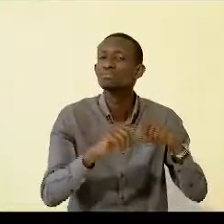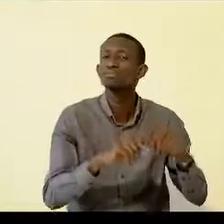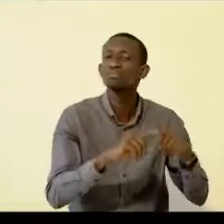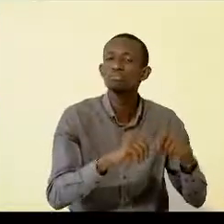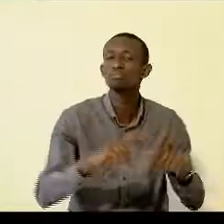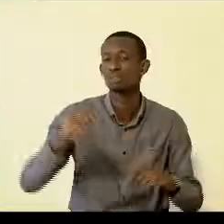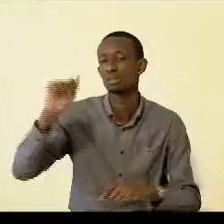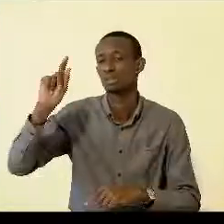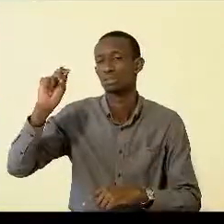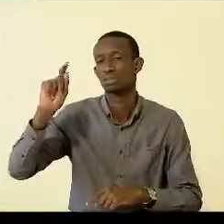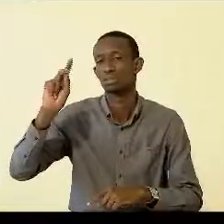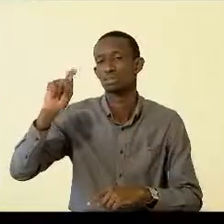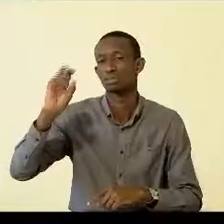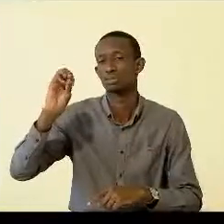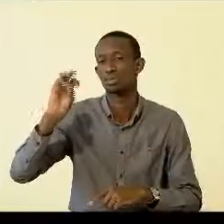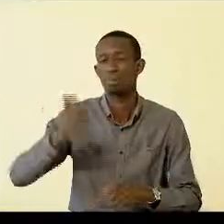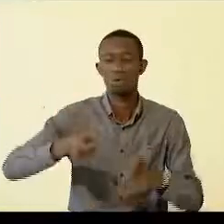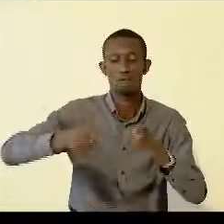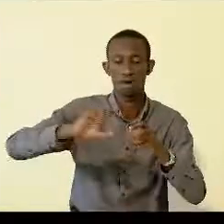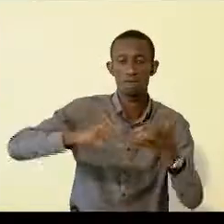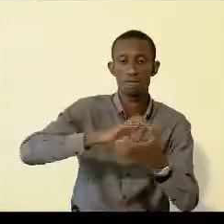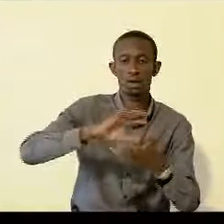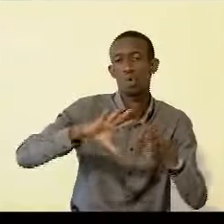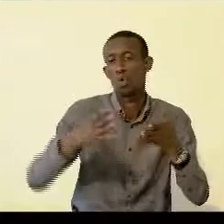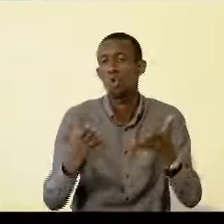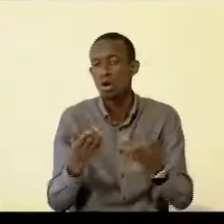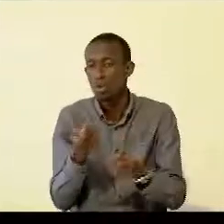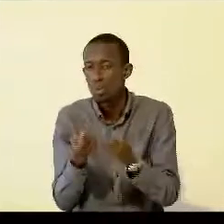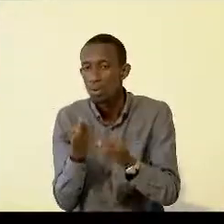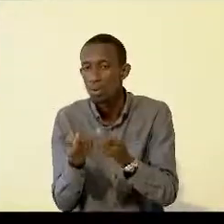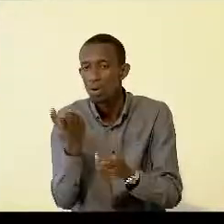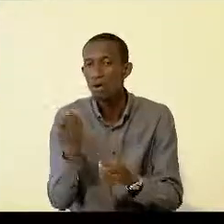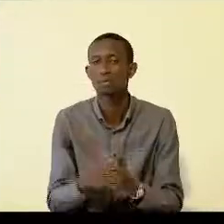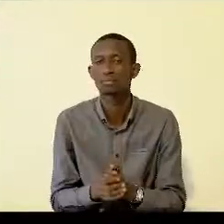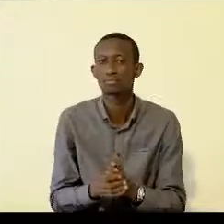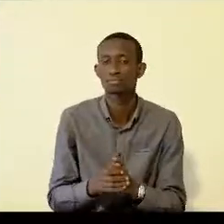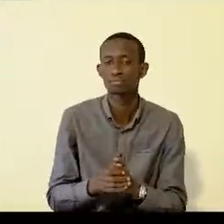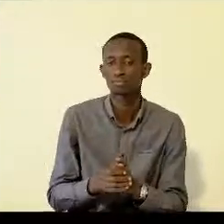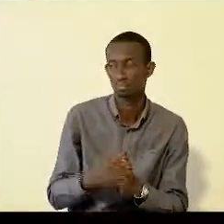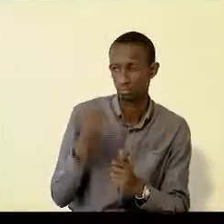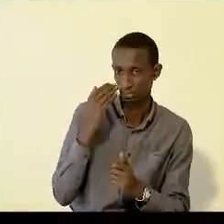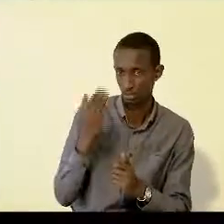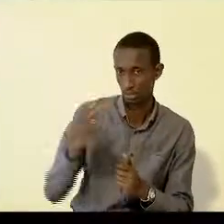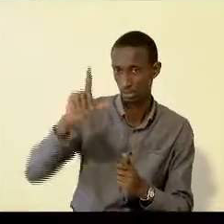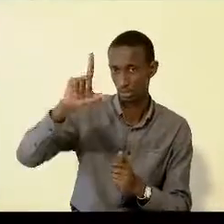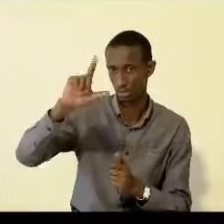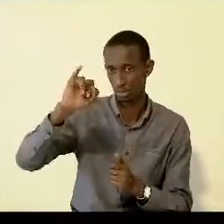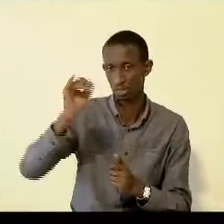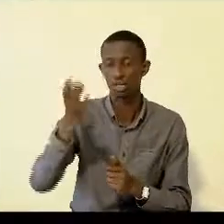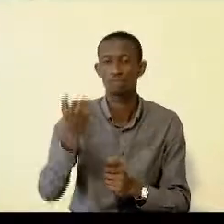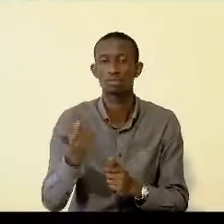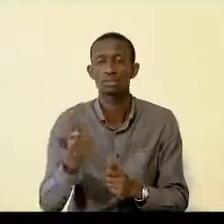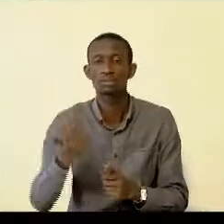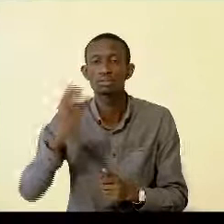atom involved and the energy which is released. And then for lithium, we have crimson